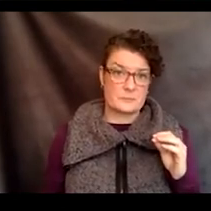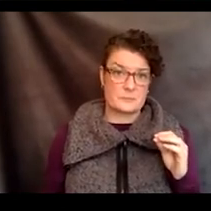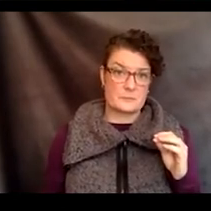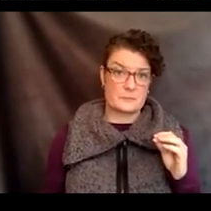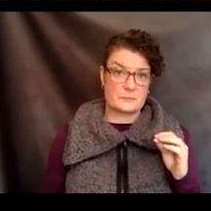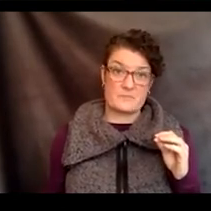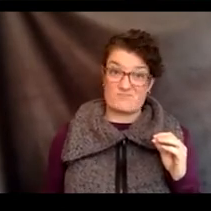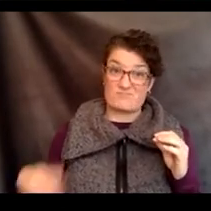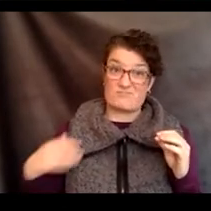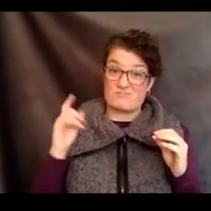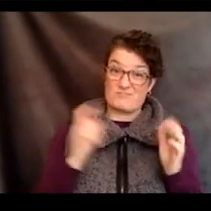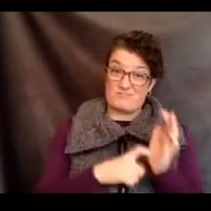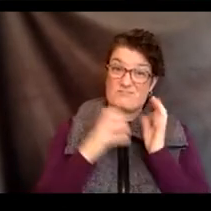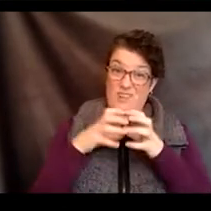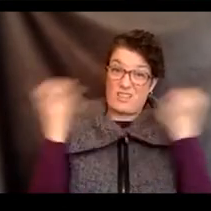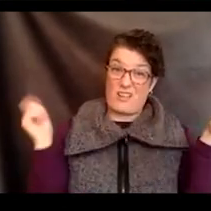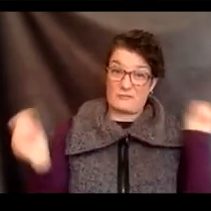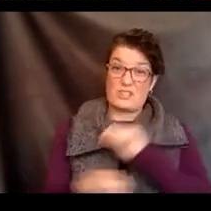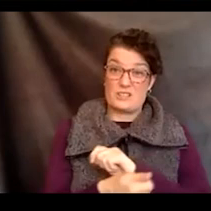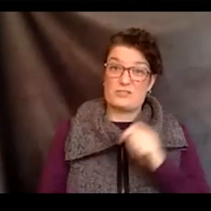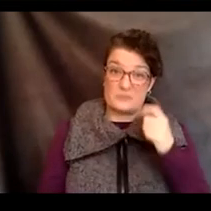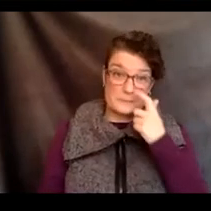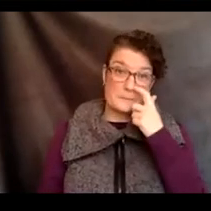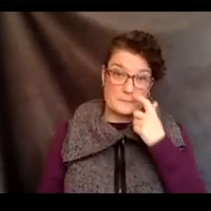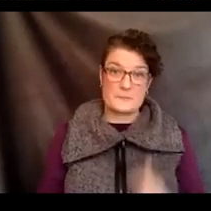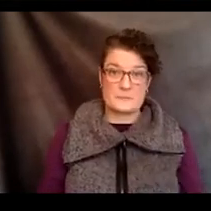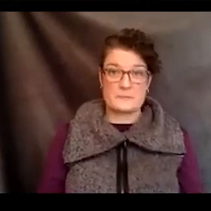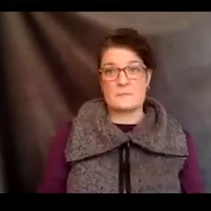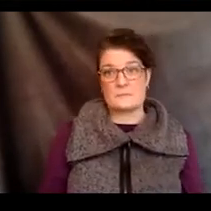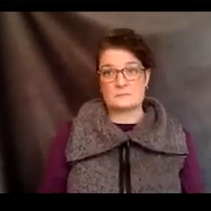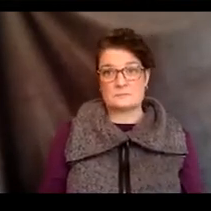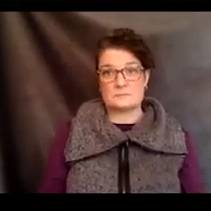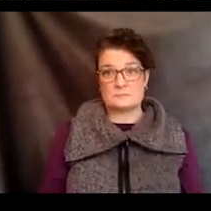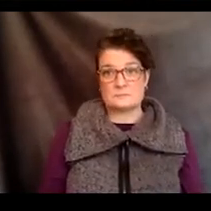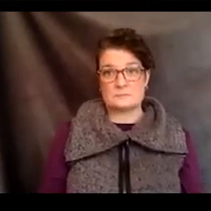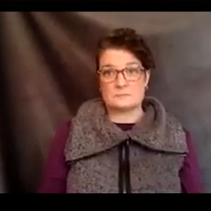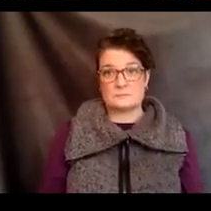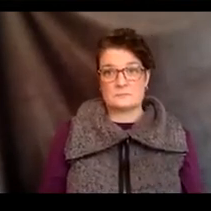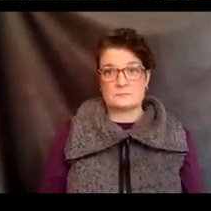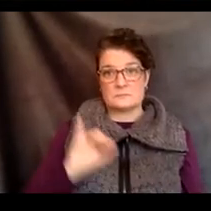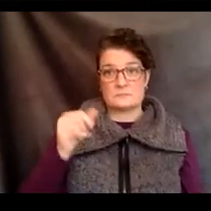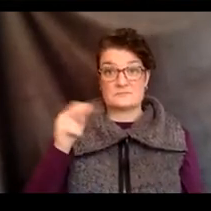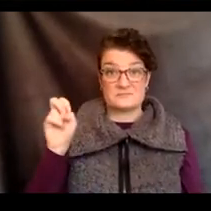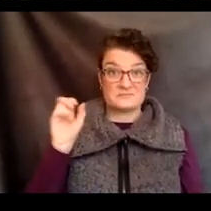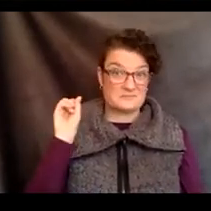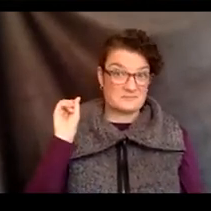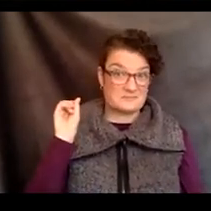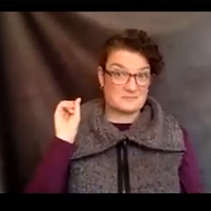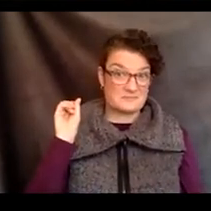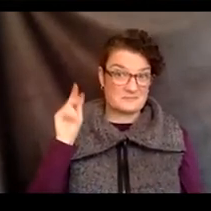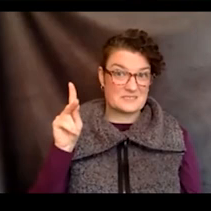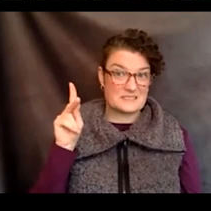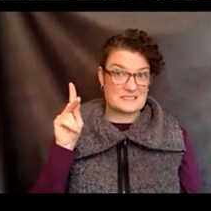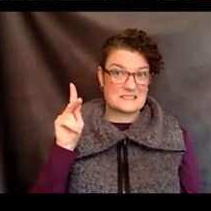a lot of change needs to happen, you know? Yeah. So just to, we're